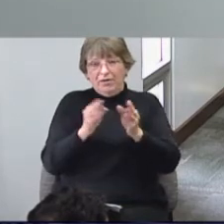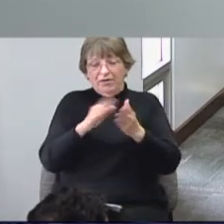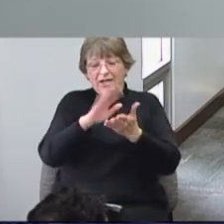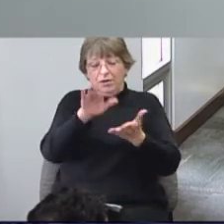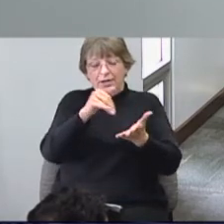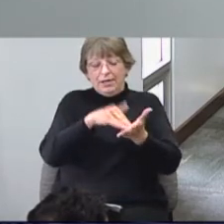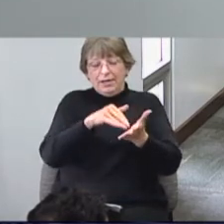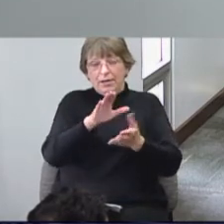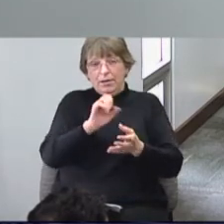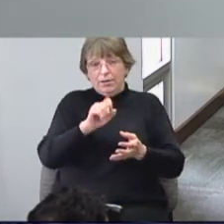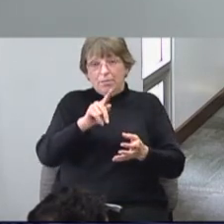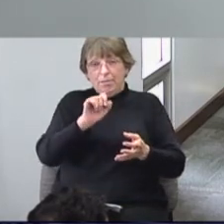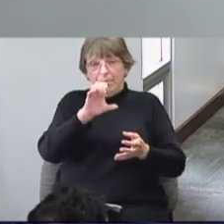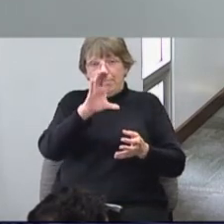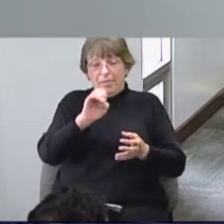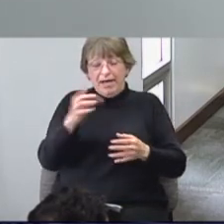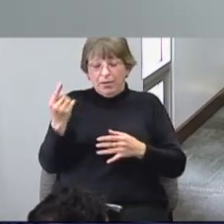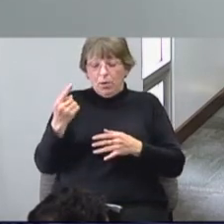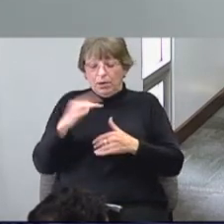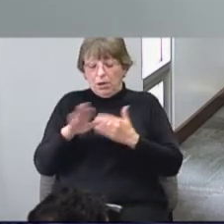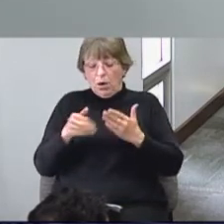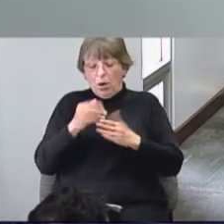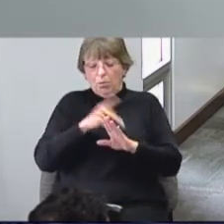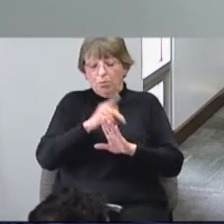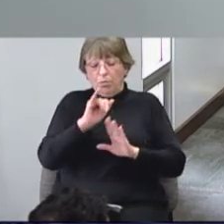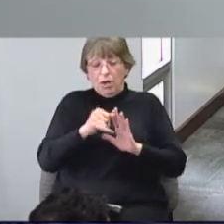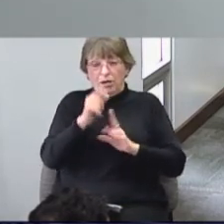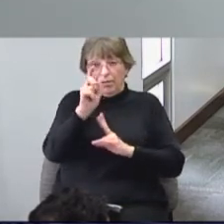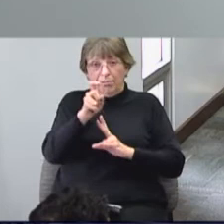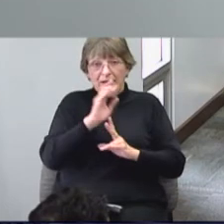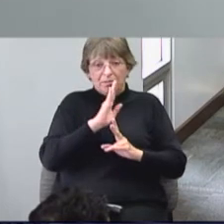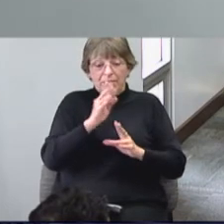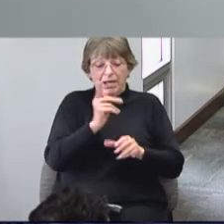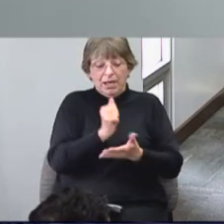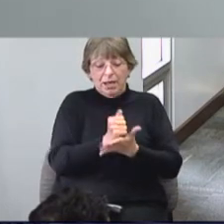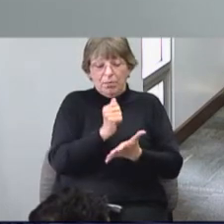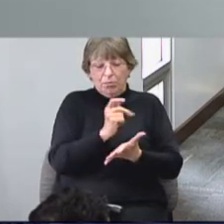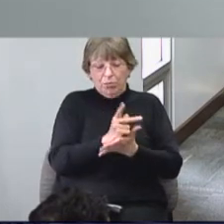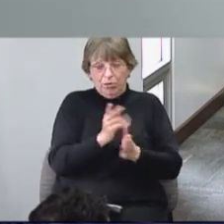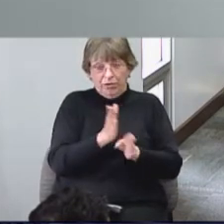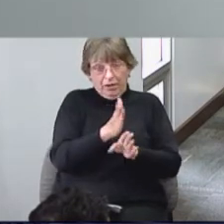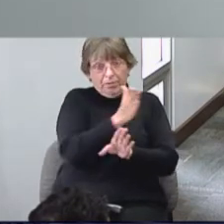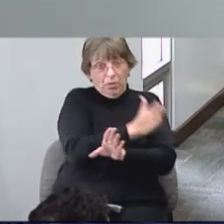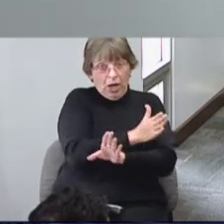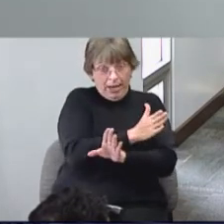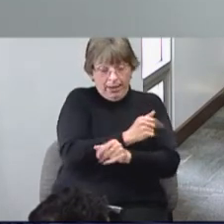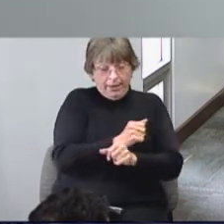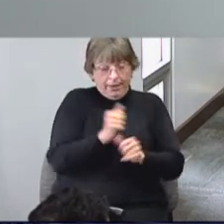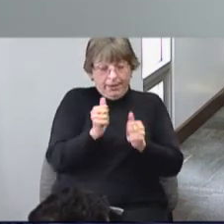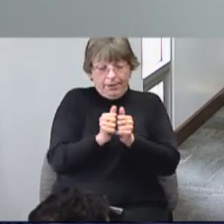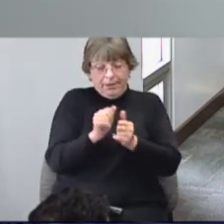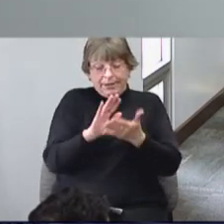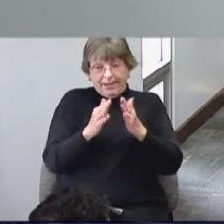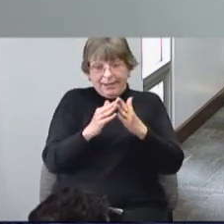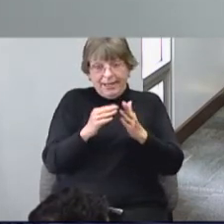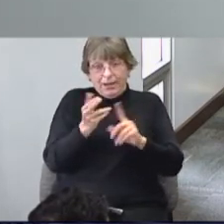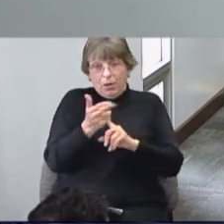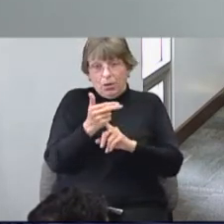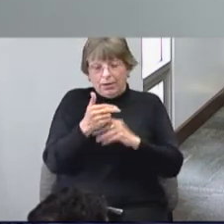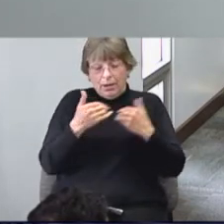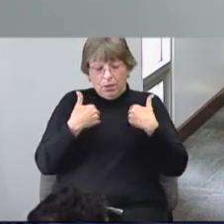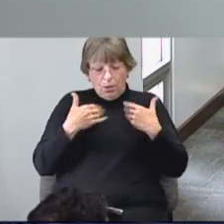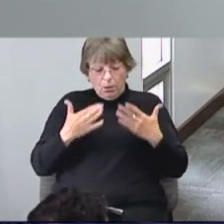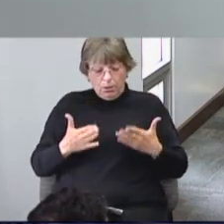only. All projects would have to be approved in advance by the city. The hotel owner would